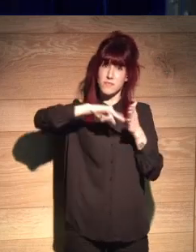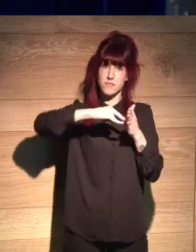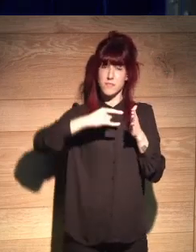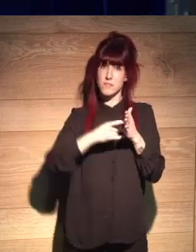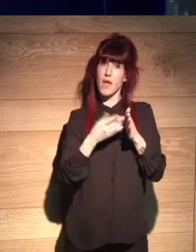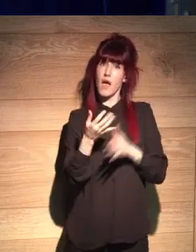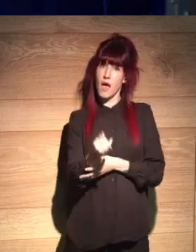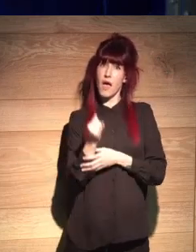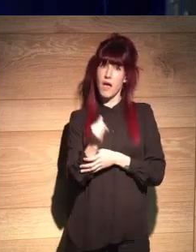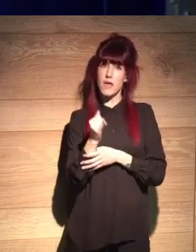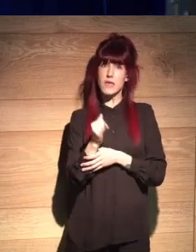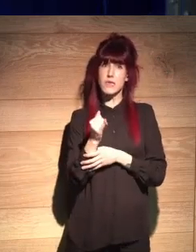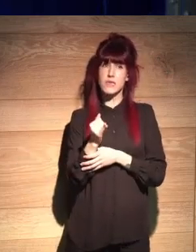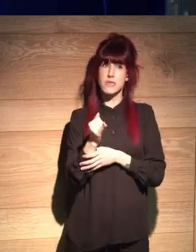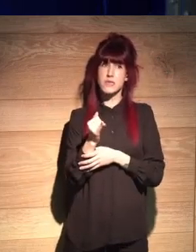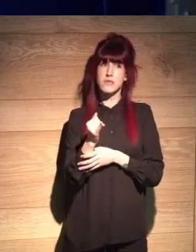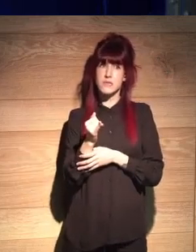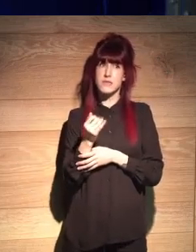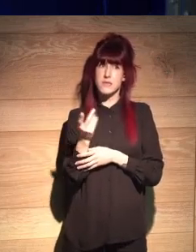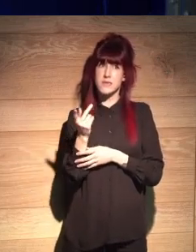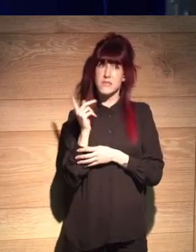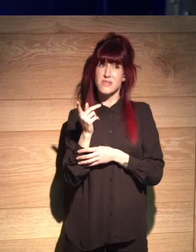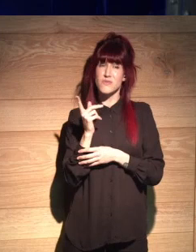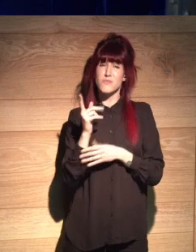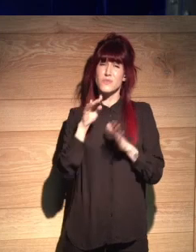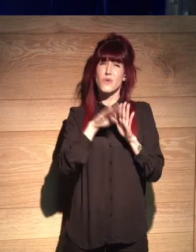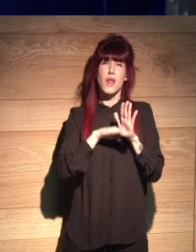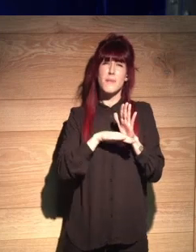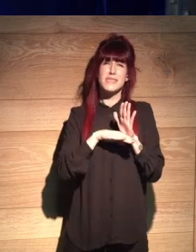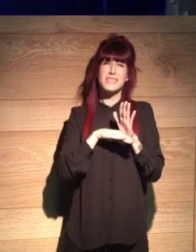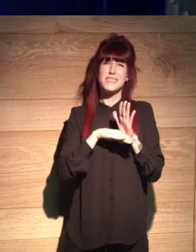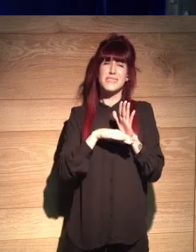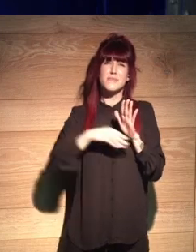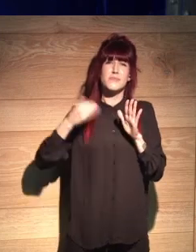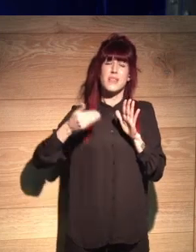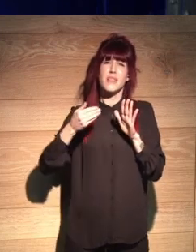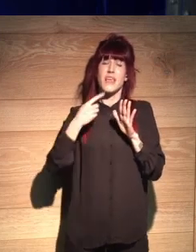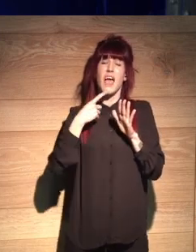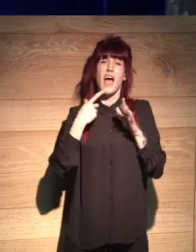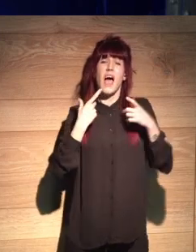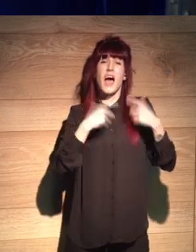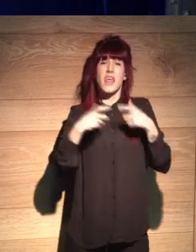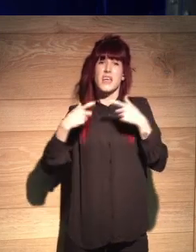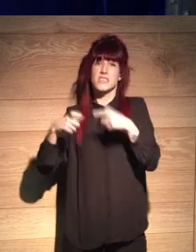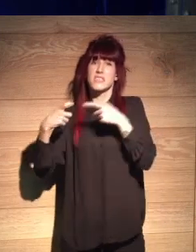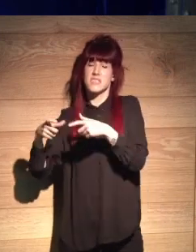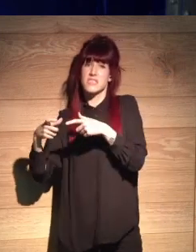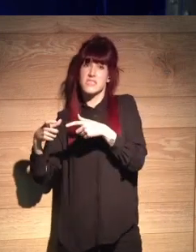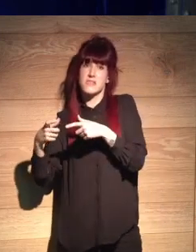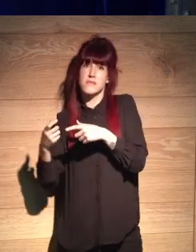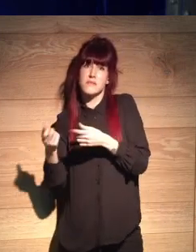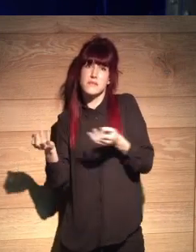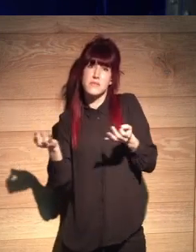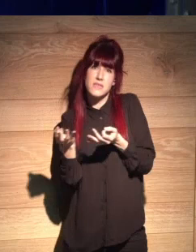common for these programs are there are areas that are targeting that